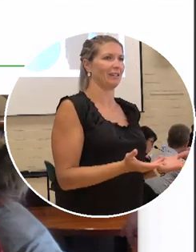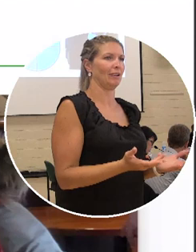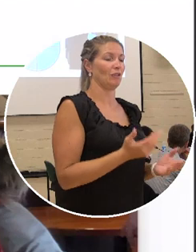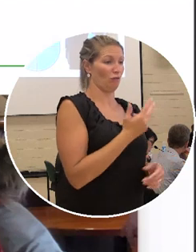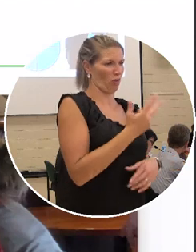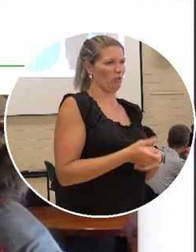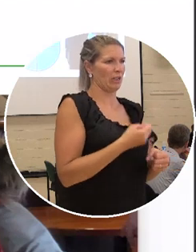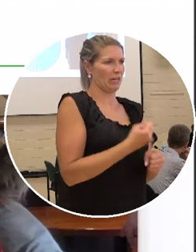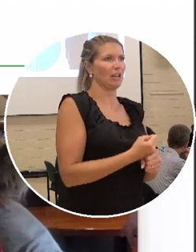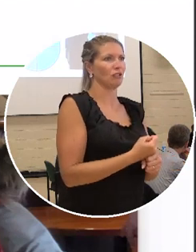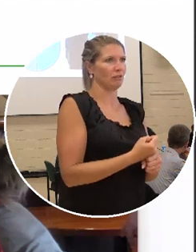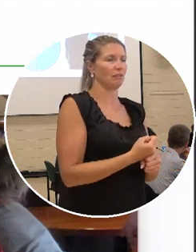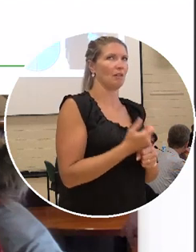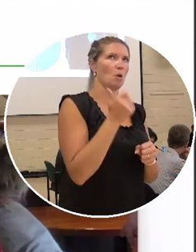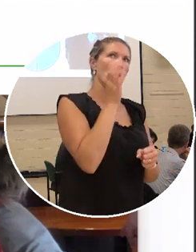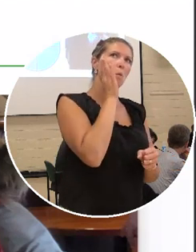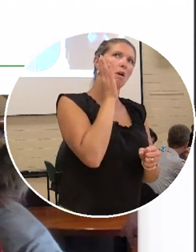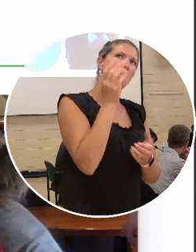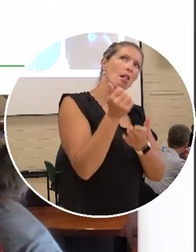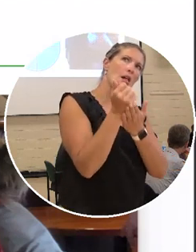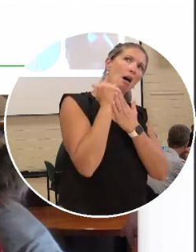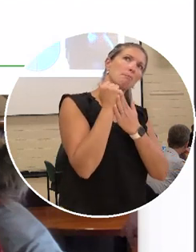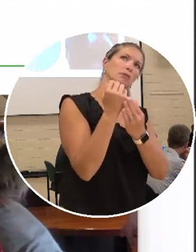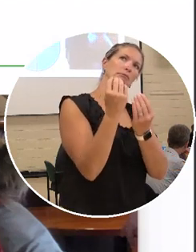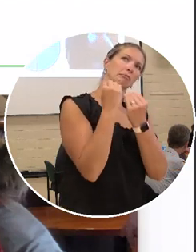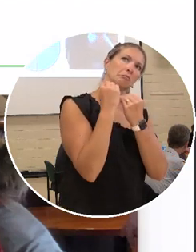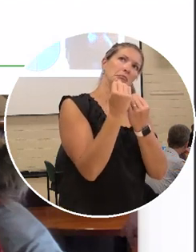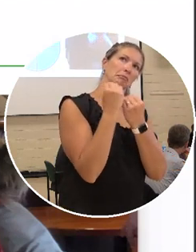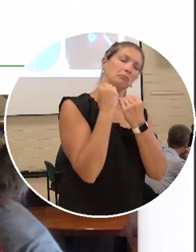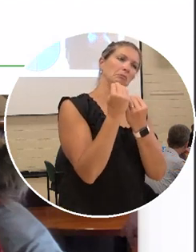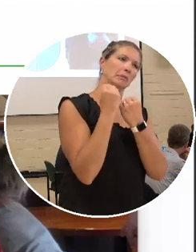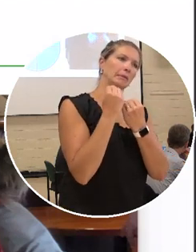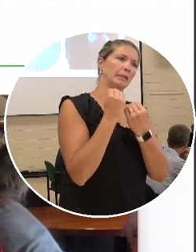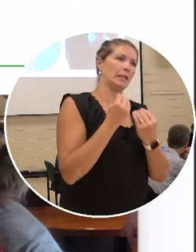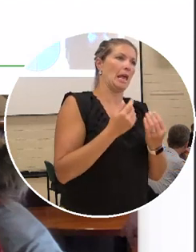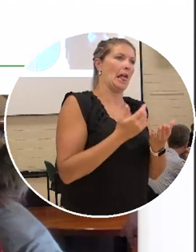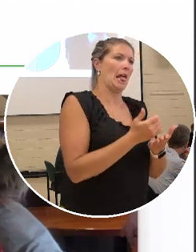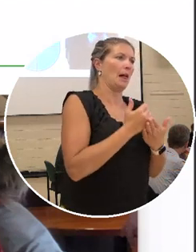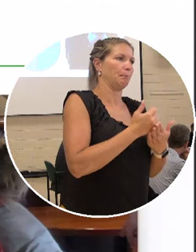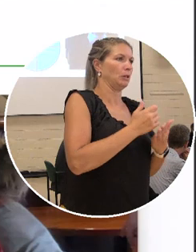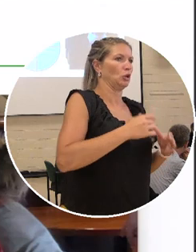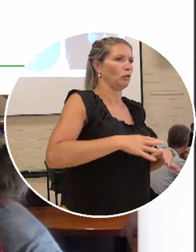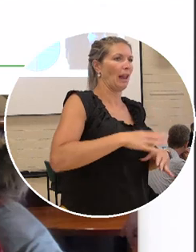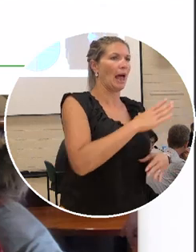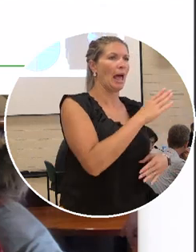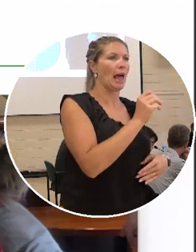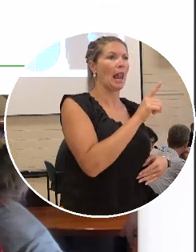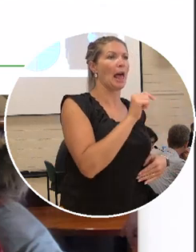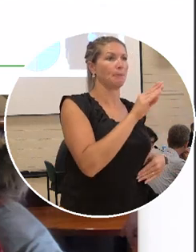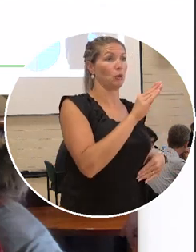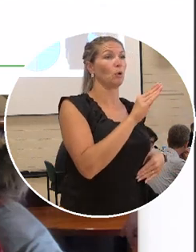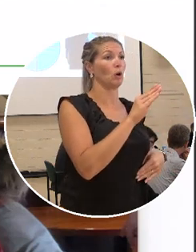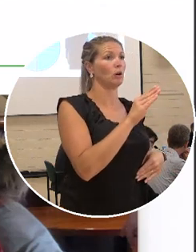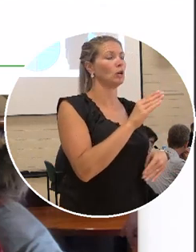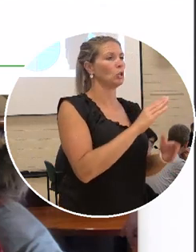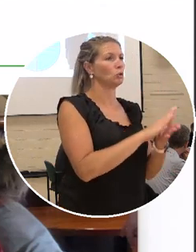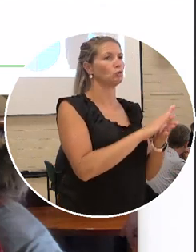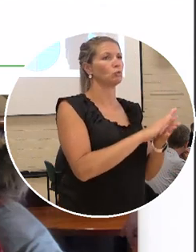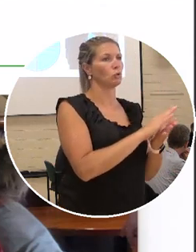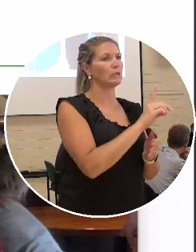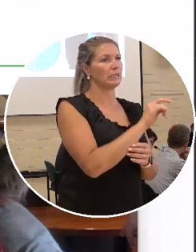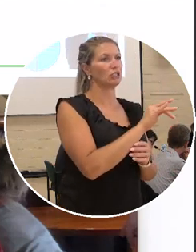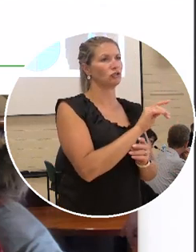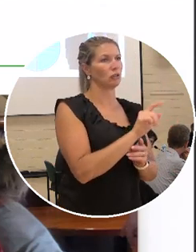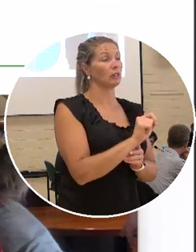to completely embed this within the Newfoundland Labrador English School District and the province of Newfoundland Labrador. So we're very